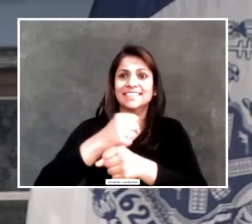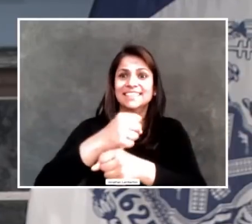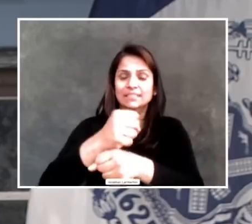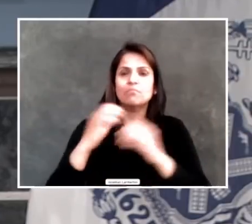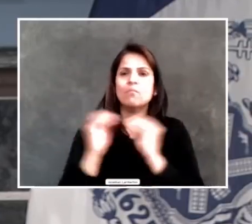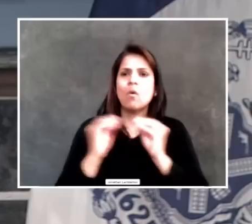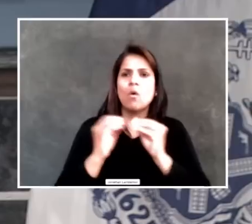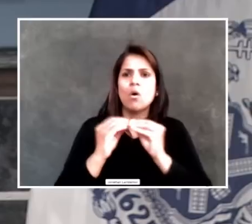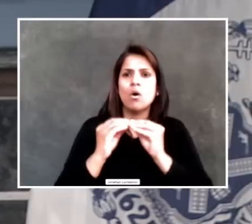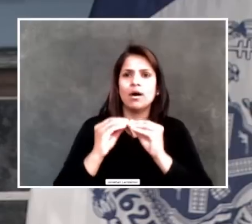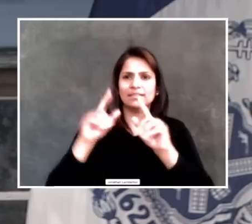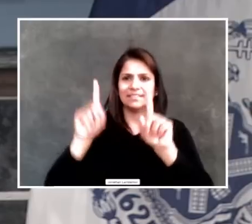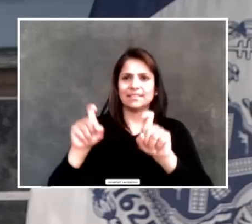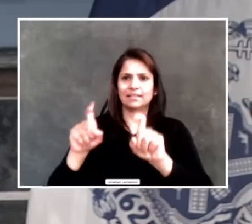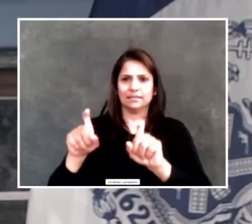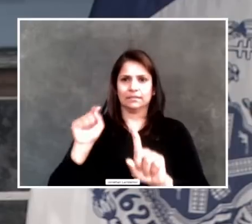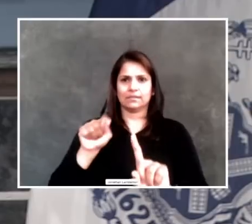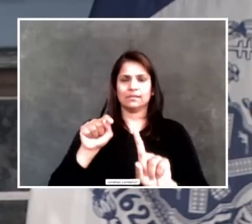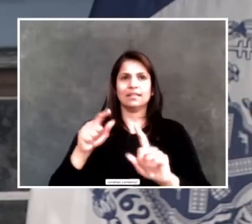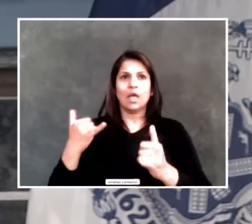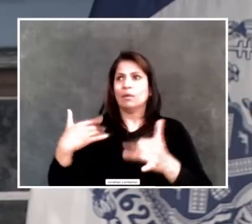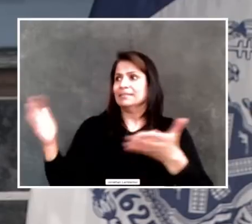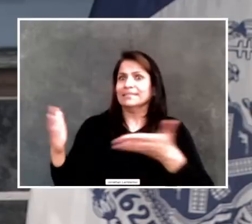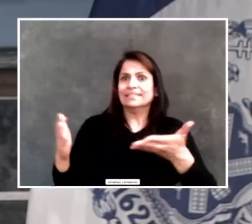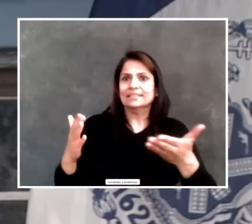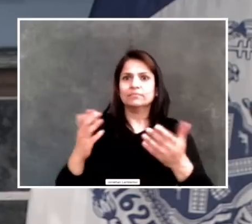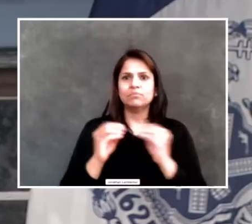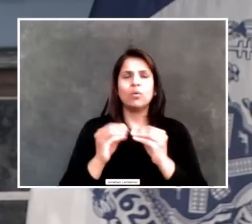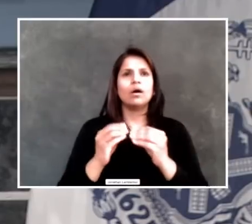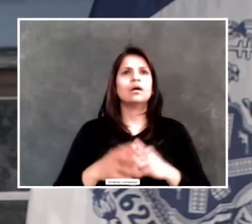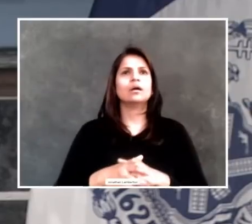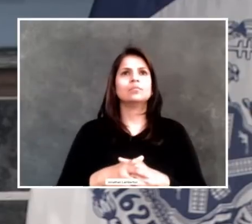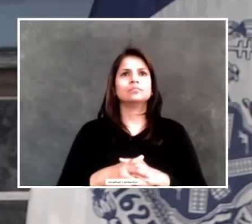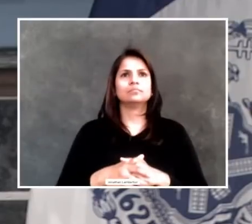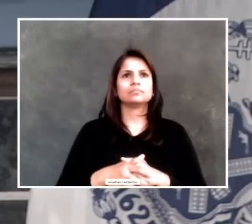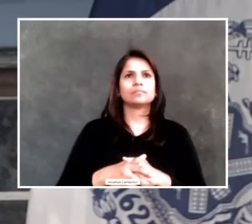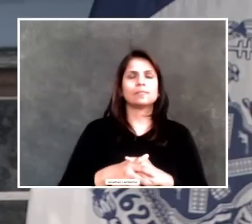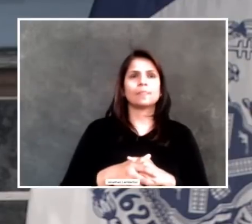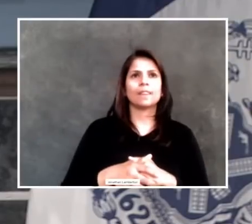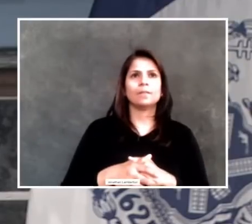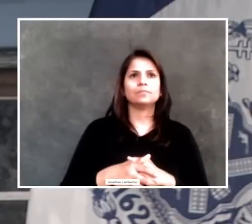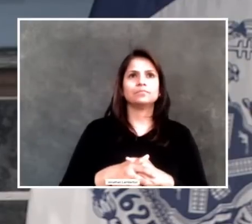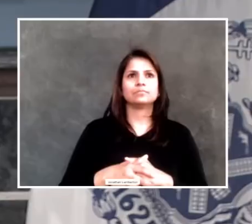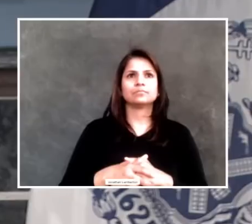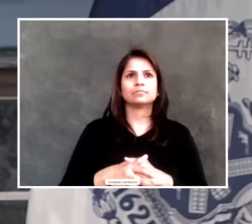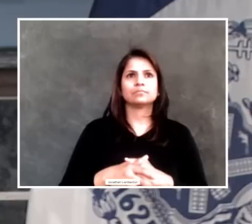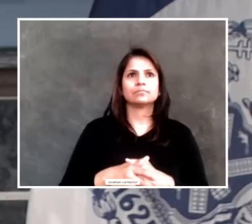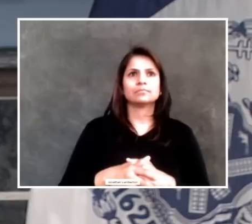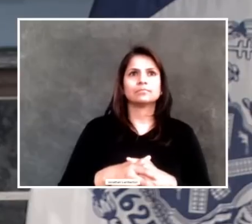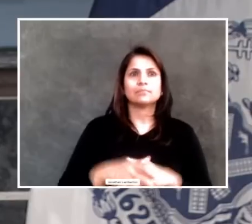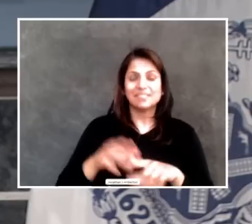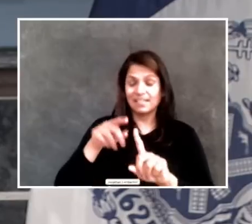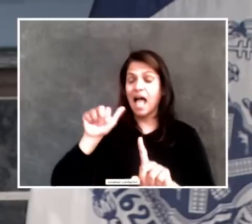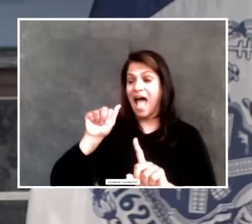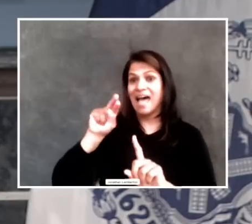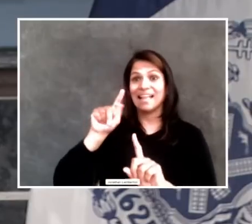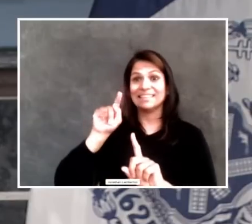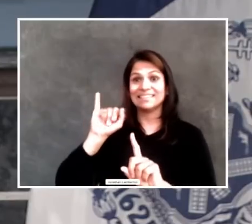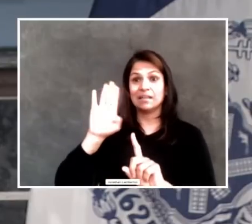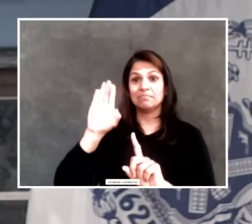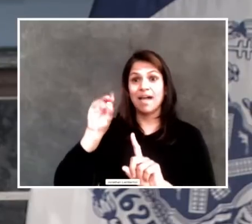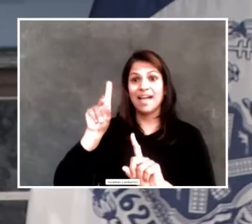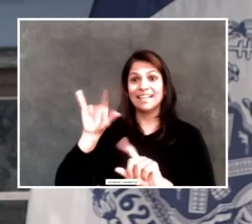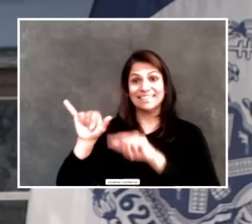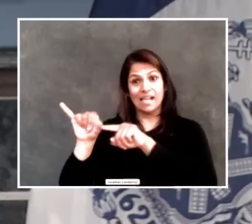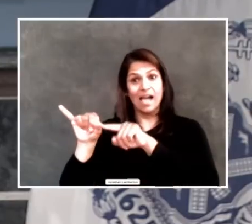it suggests it, but we don't know it. On the regular testing, it doesn't guarantee what's going to happen tomorrow. So